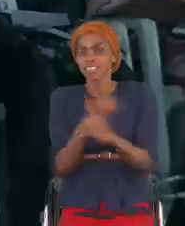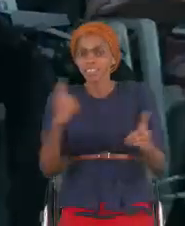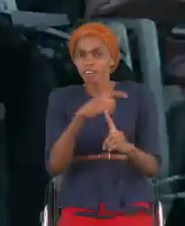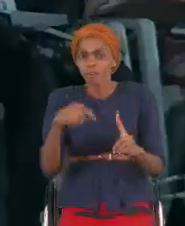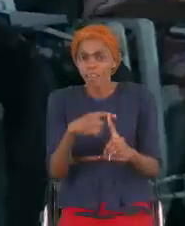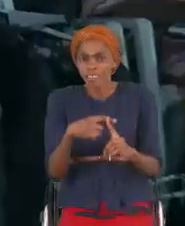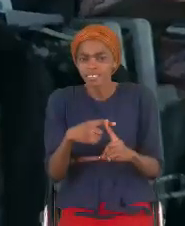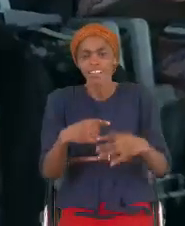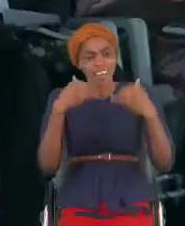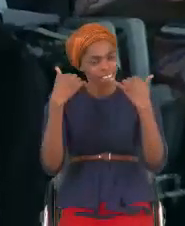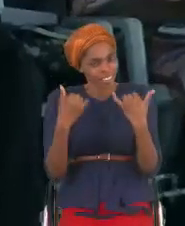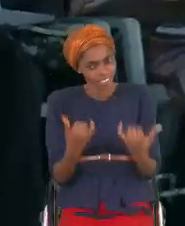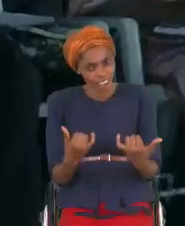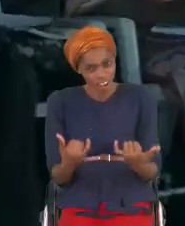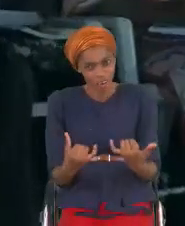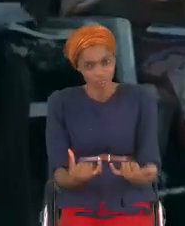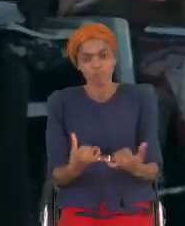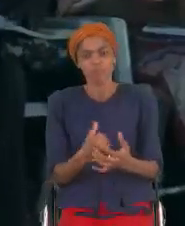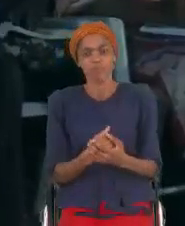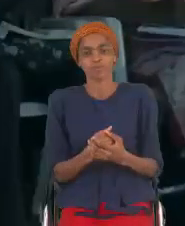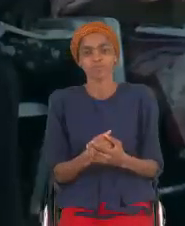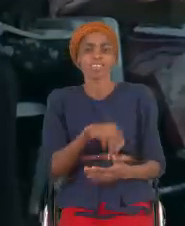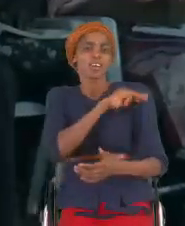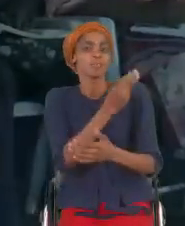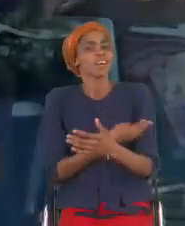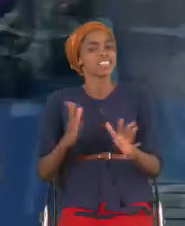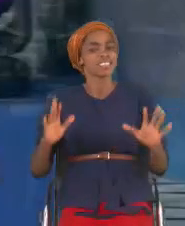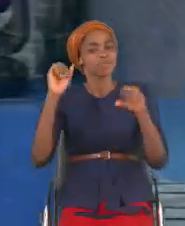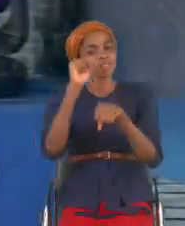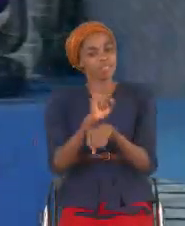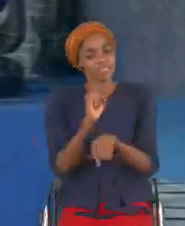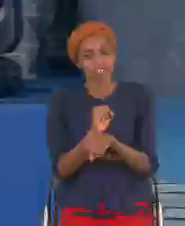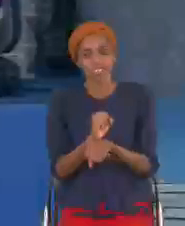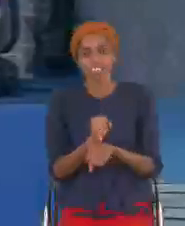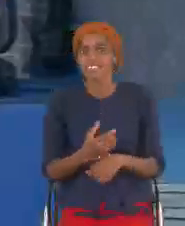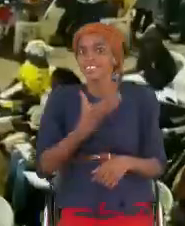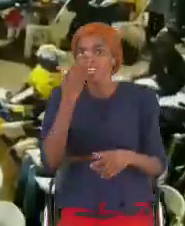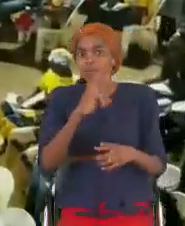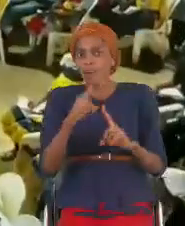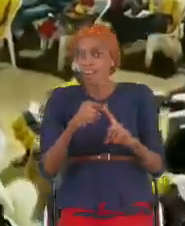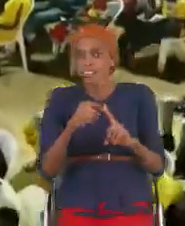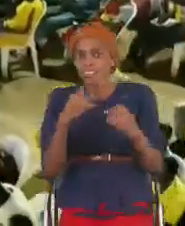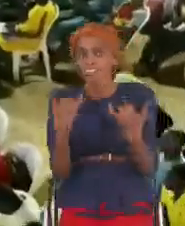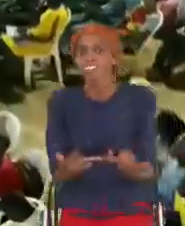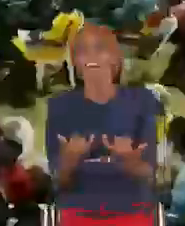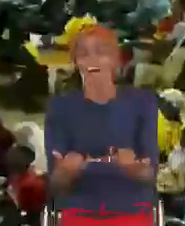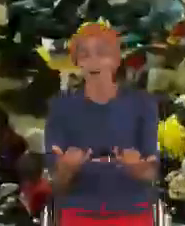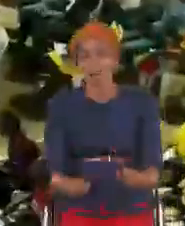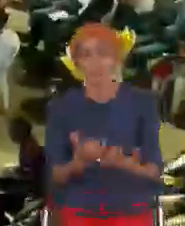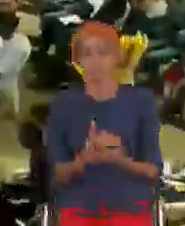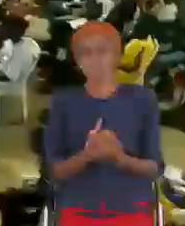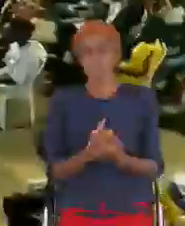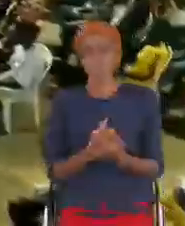Deliverance. This same hour. Mighty miracle, I can't hear you, shout it out. The same hour.